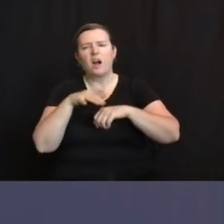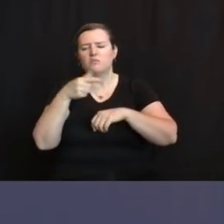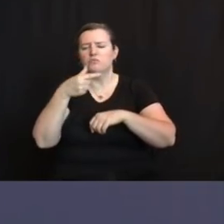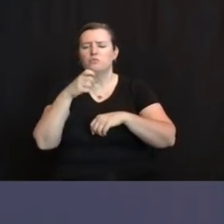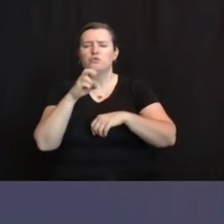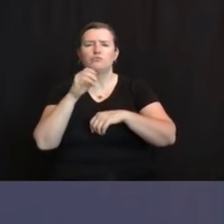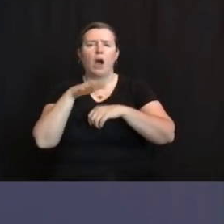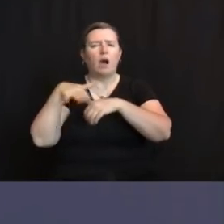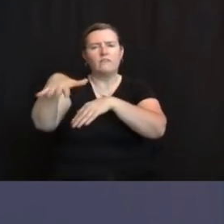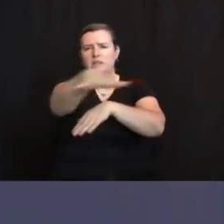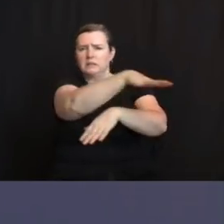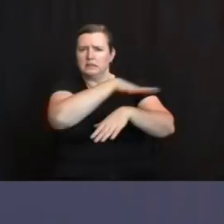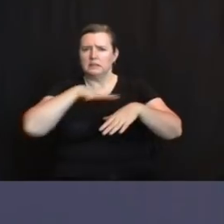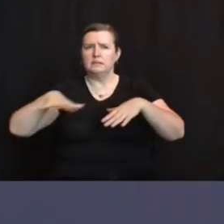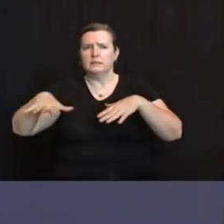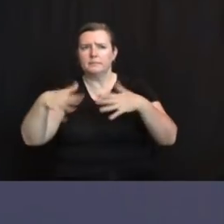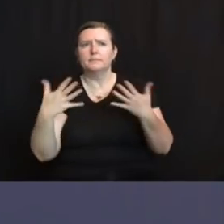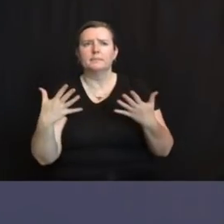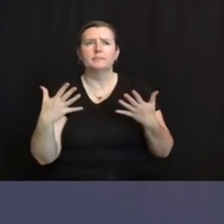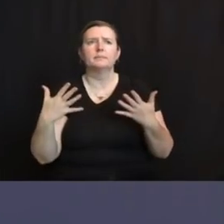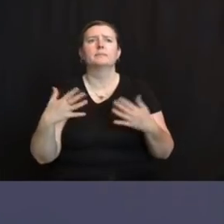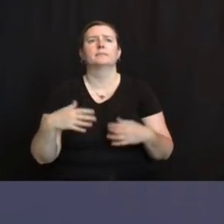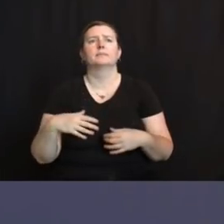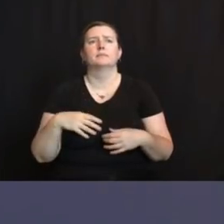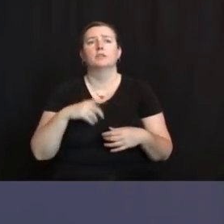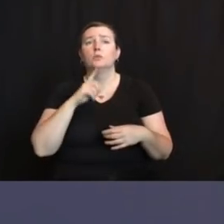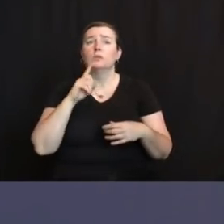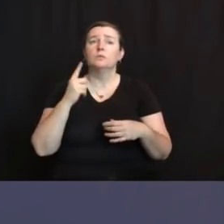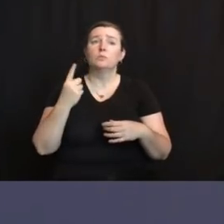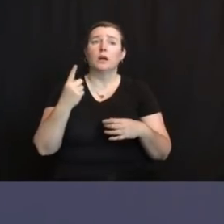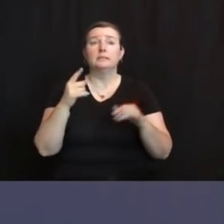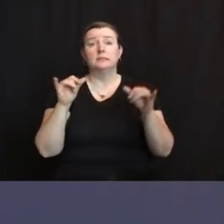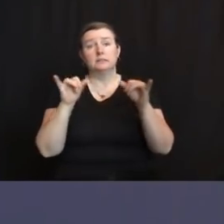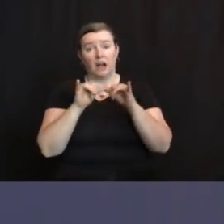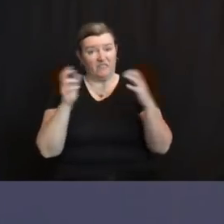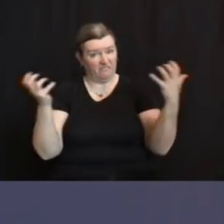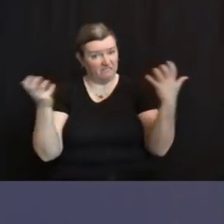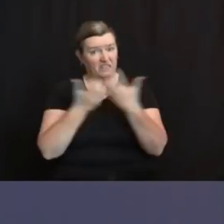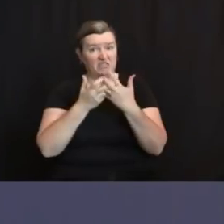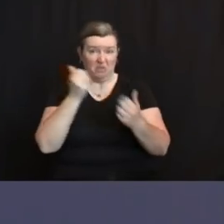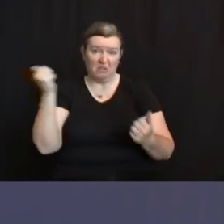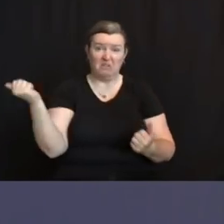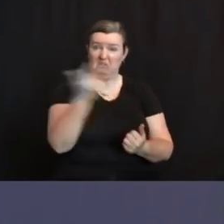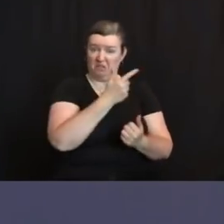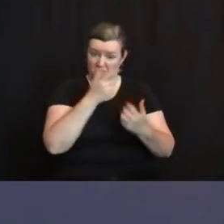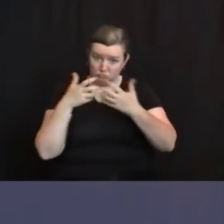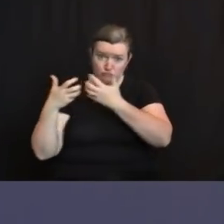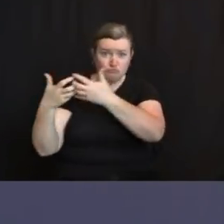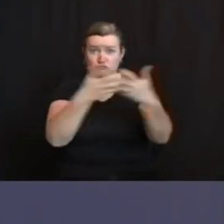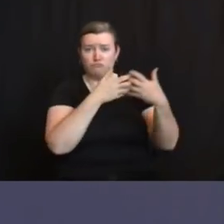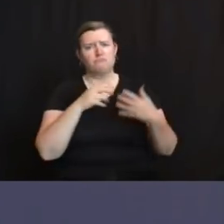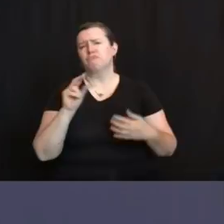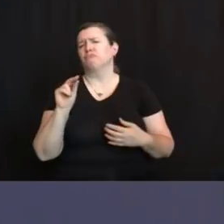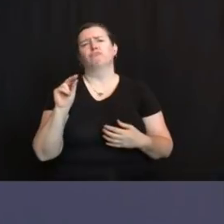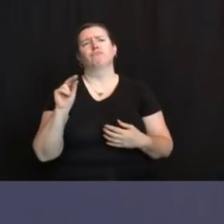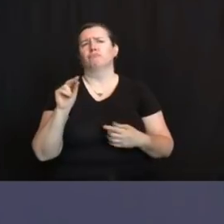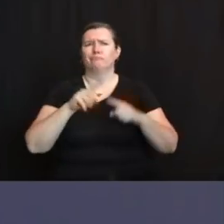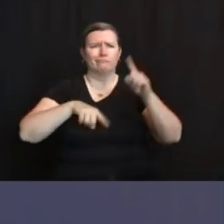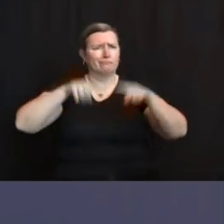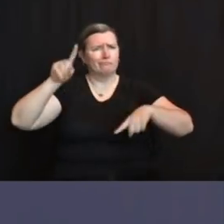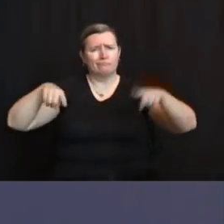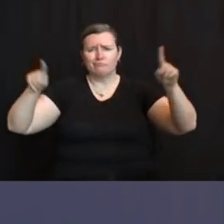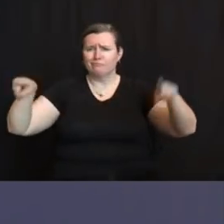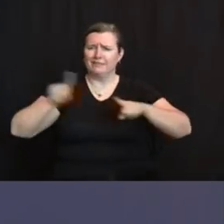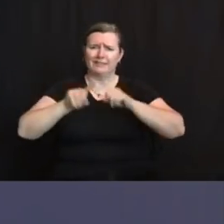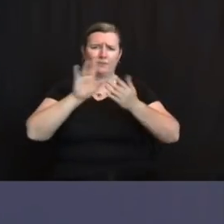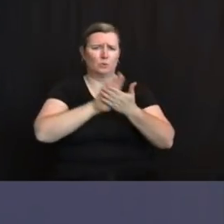that there is no one-size-fits-all guidance that can be applied to every school and every district. While this